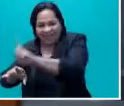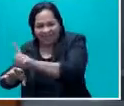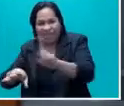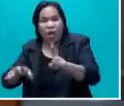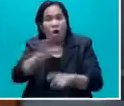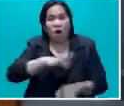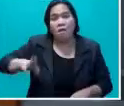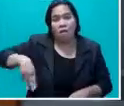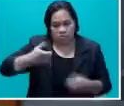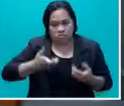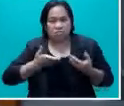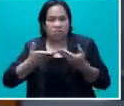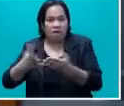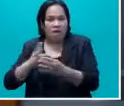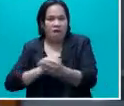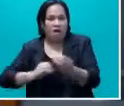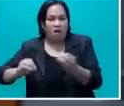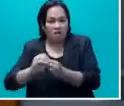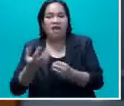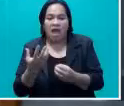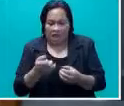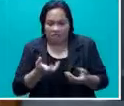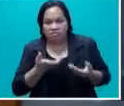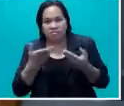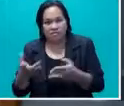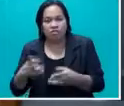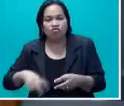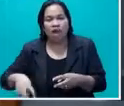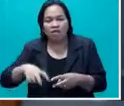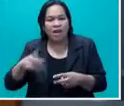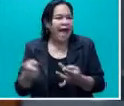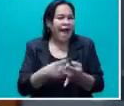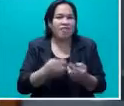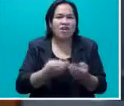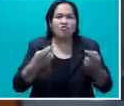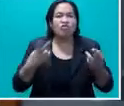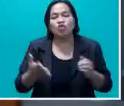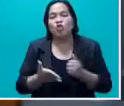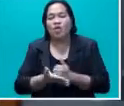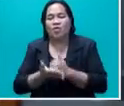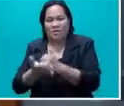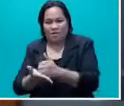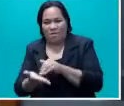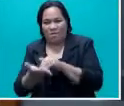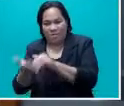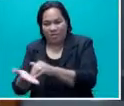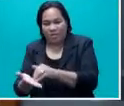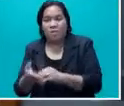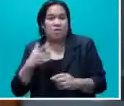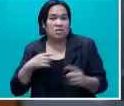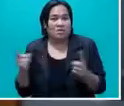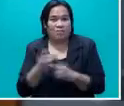office, transport, and all other required resources to be able to undertake this